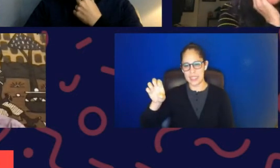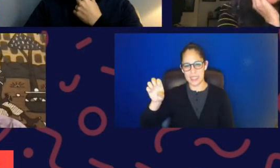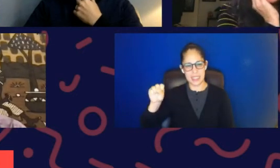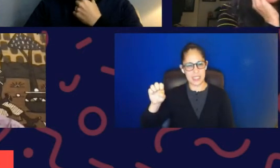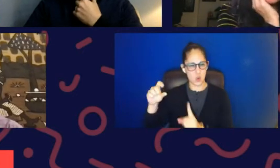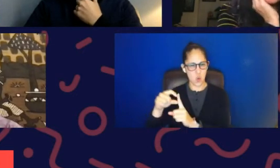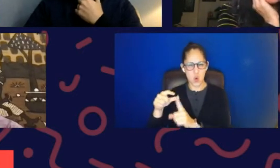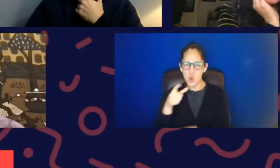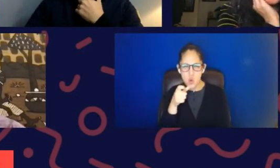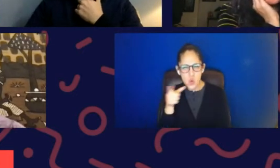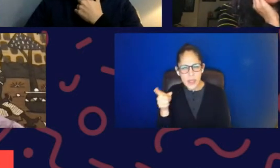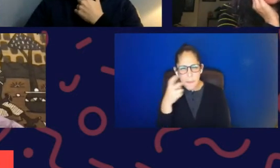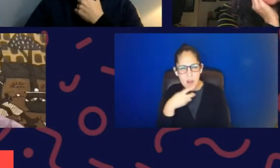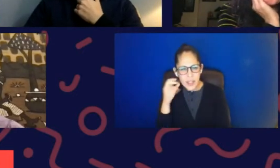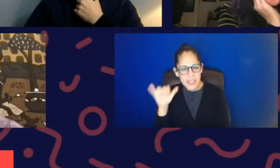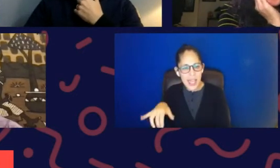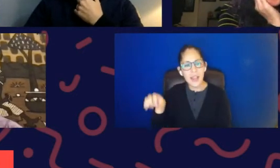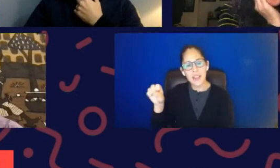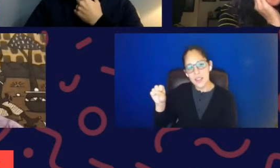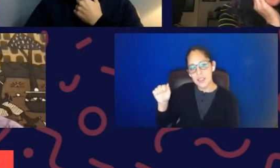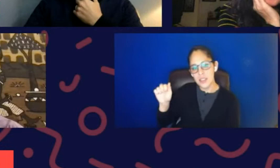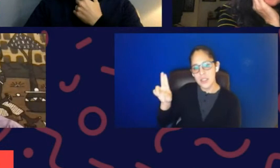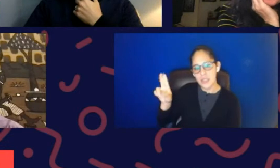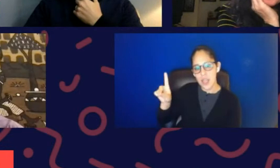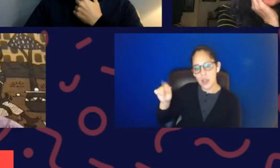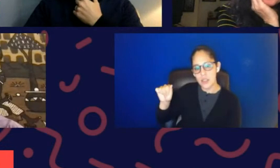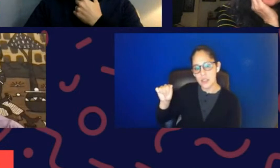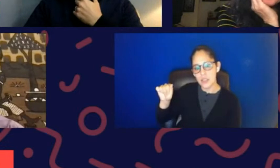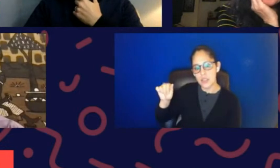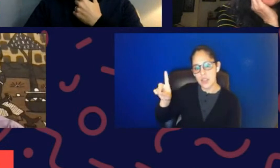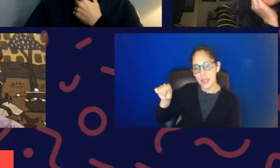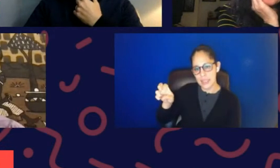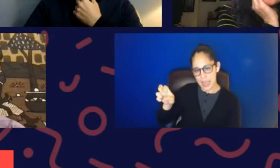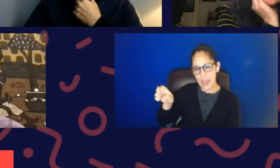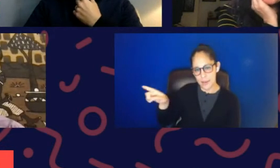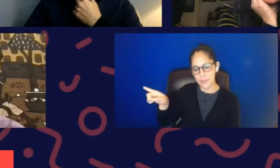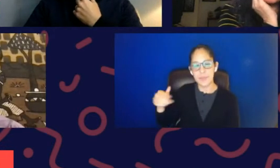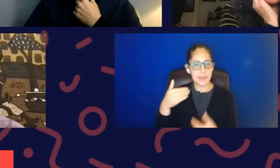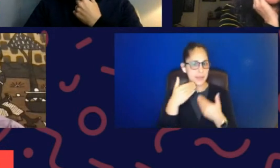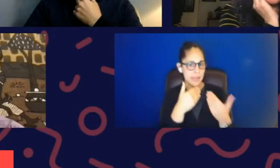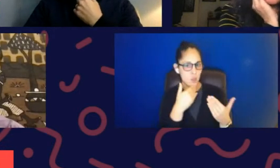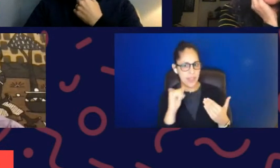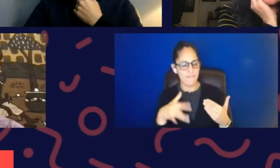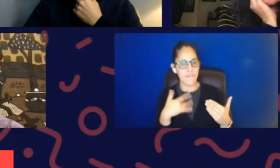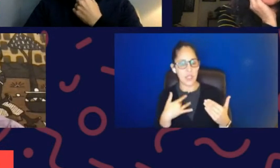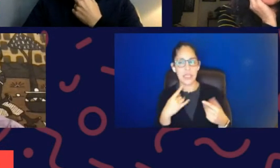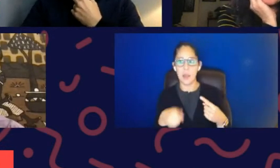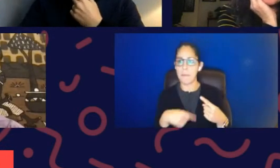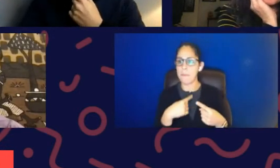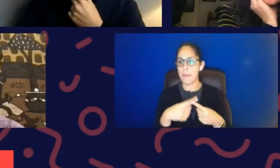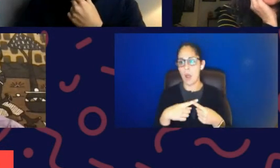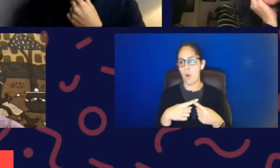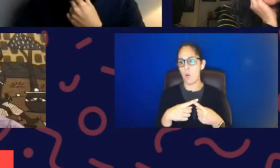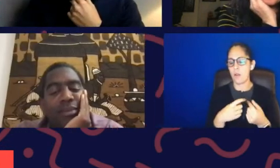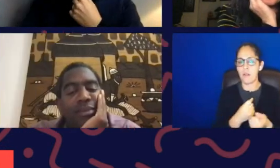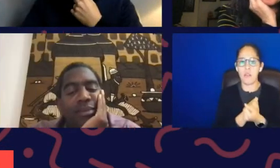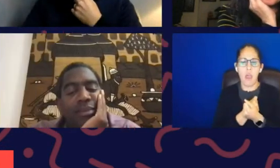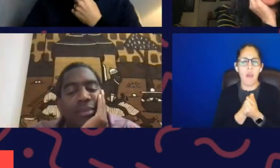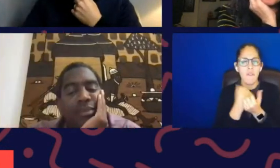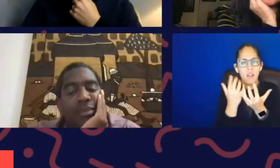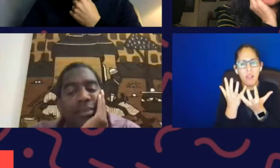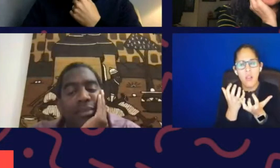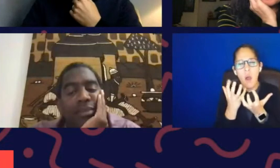Saudade. Saudade, thank you. That particular feeling of melancholic love and longing. Do any of